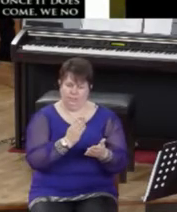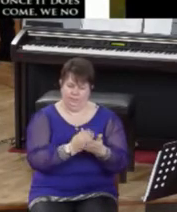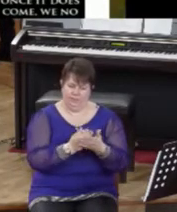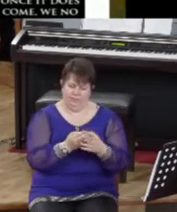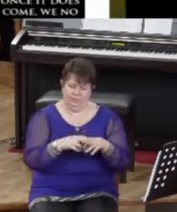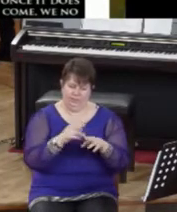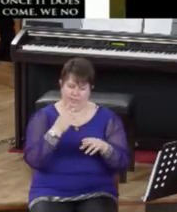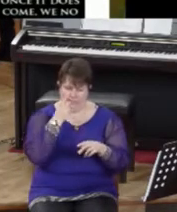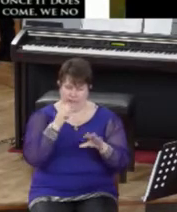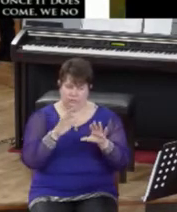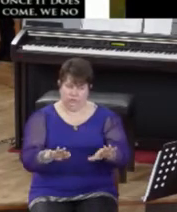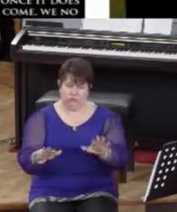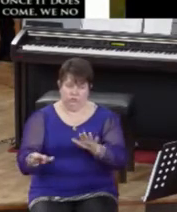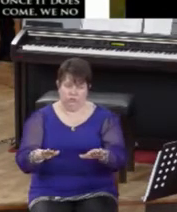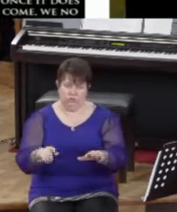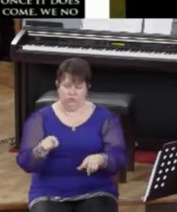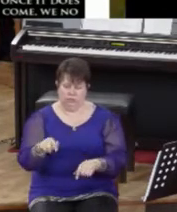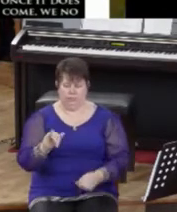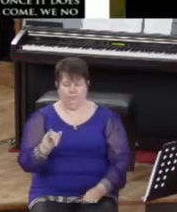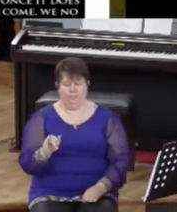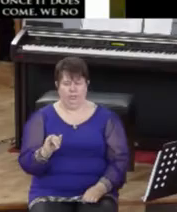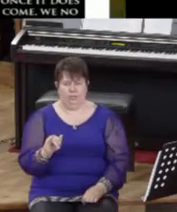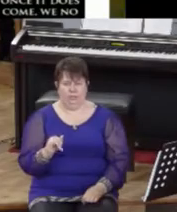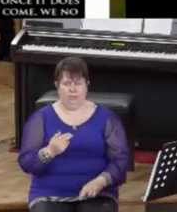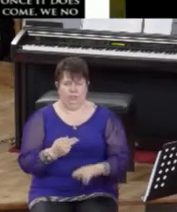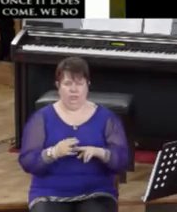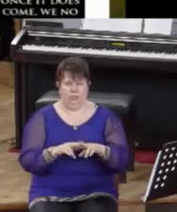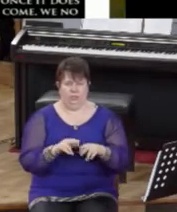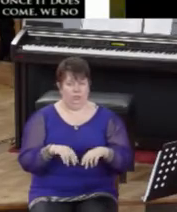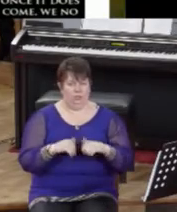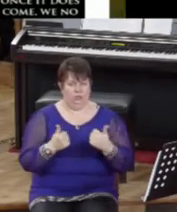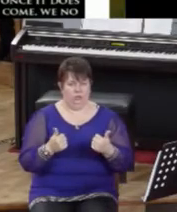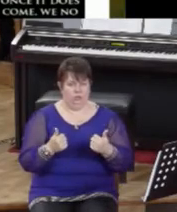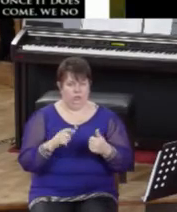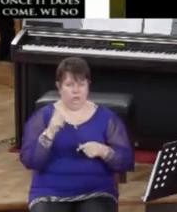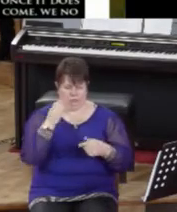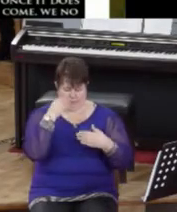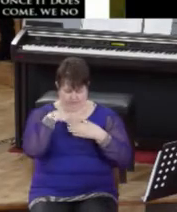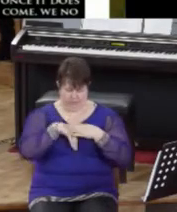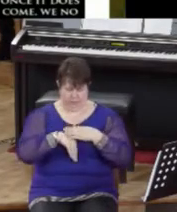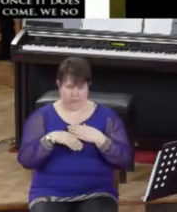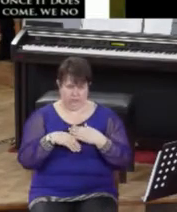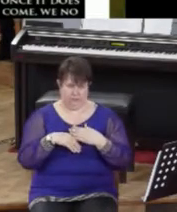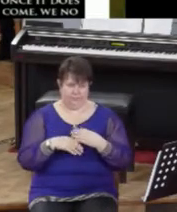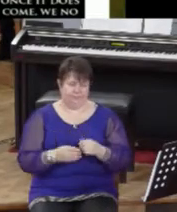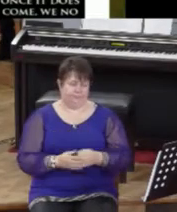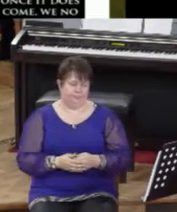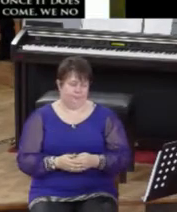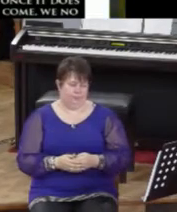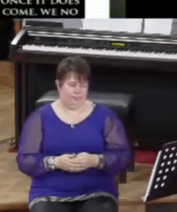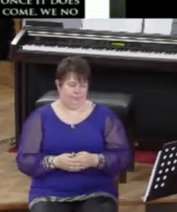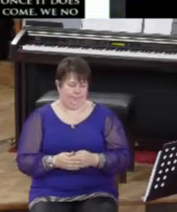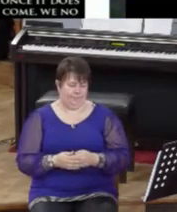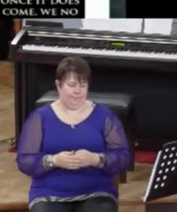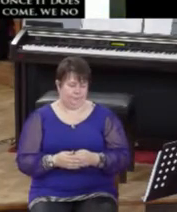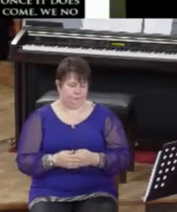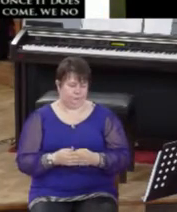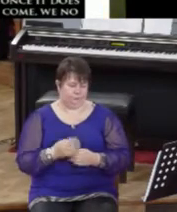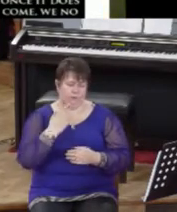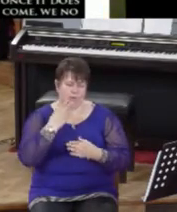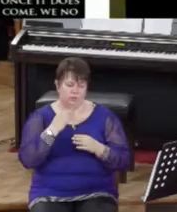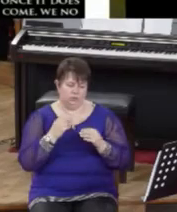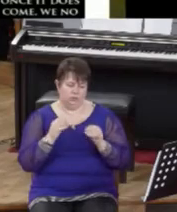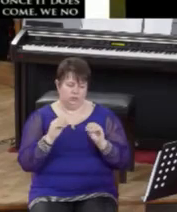bad. But that which was good was the spiritual, the soul. And so when preaching